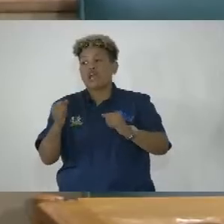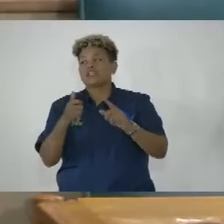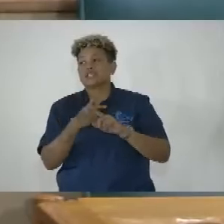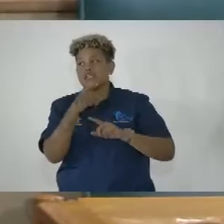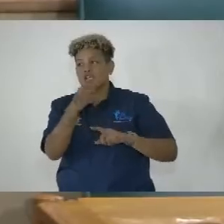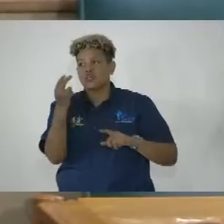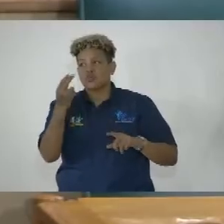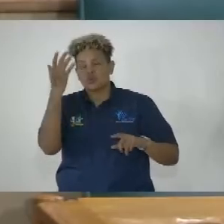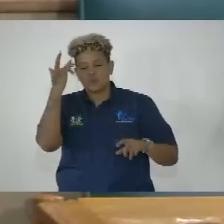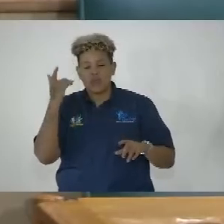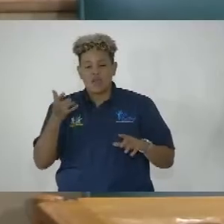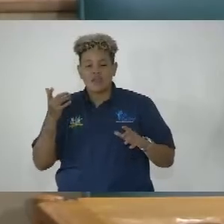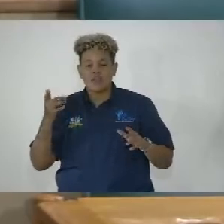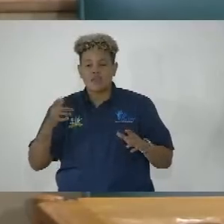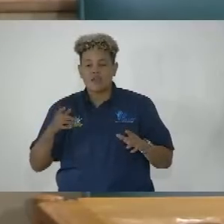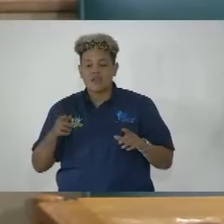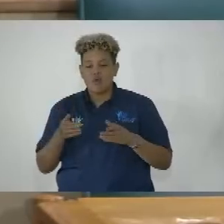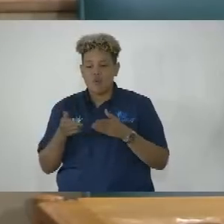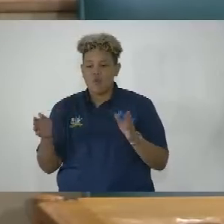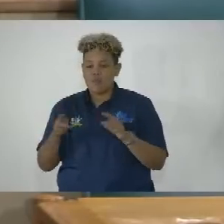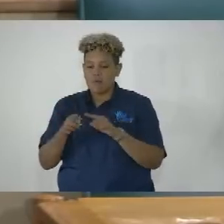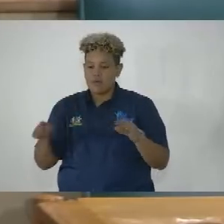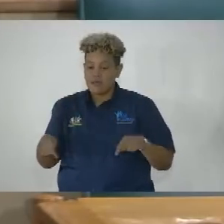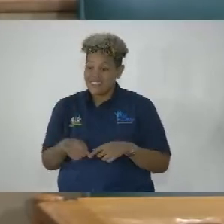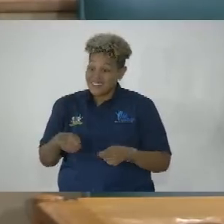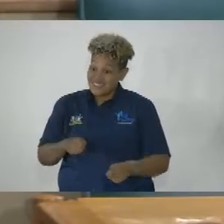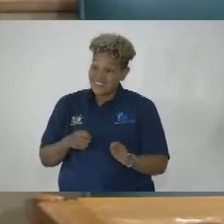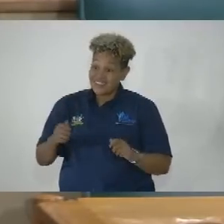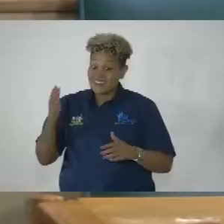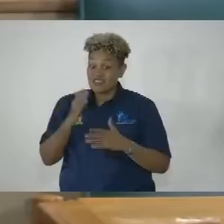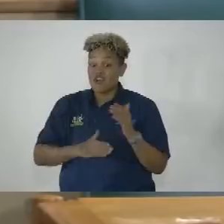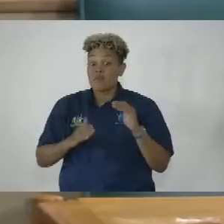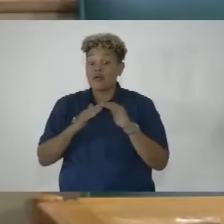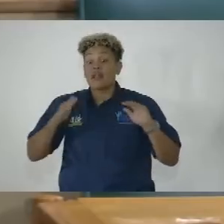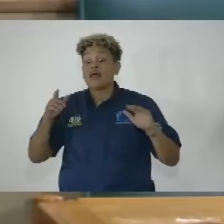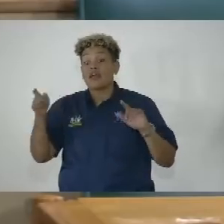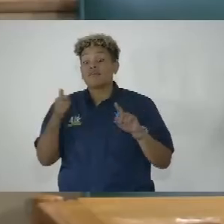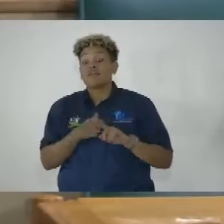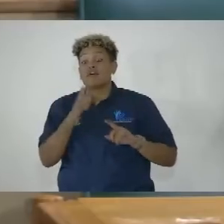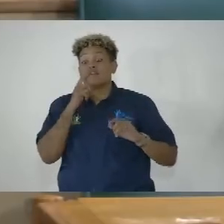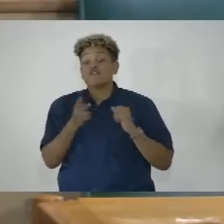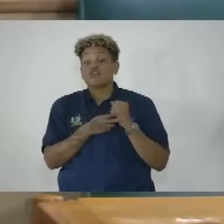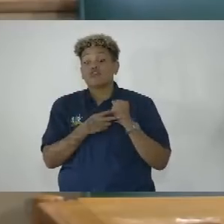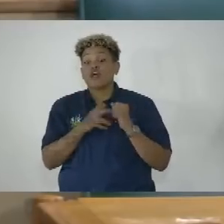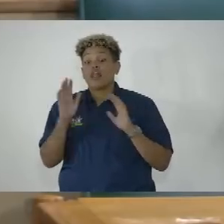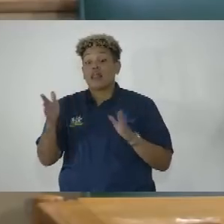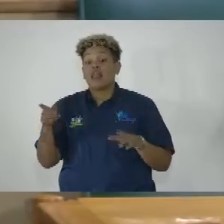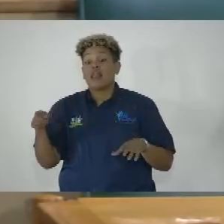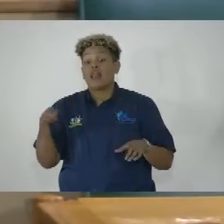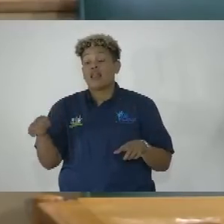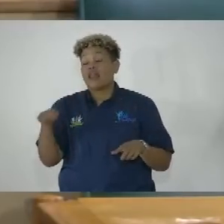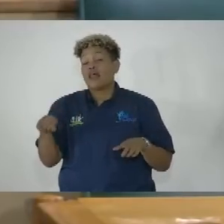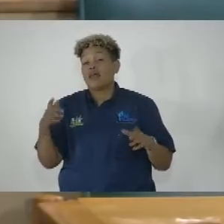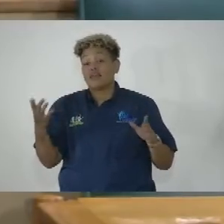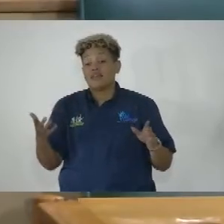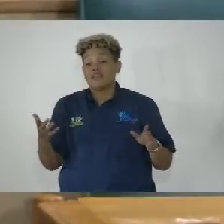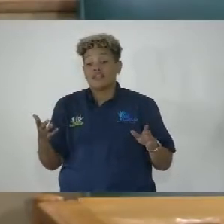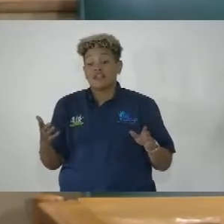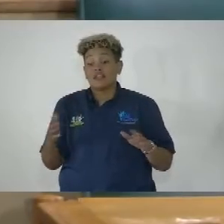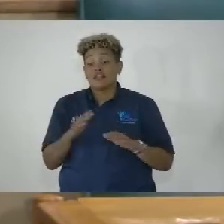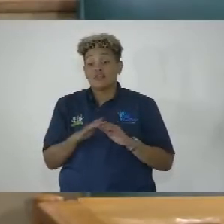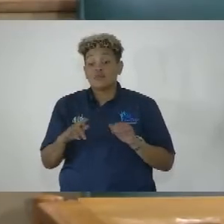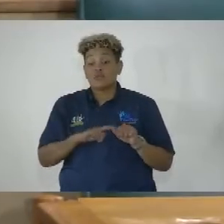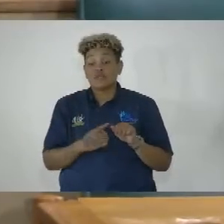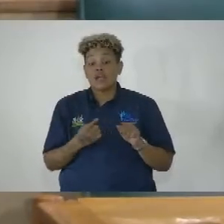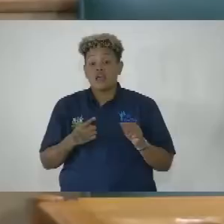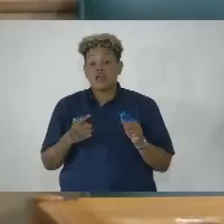use, because as long as the pit is open, as long as there's some level of reserve left, then the clock doesn't start ticking